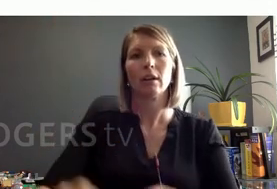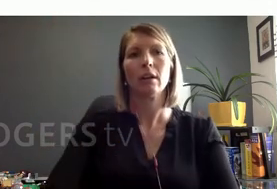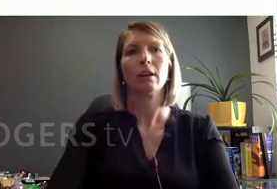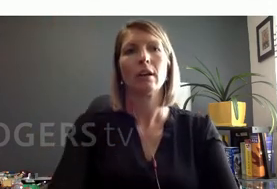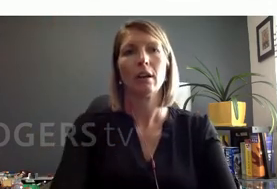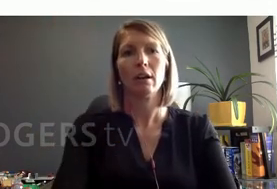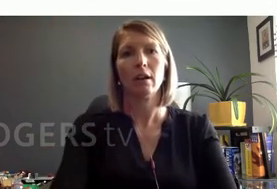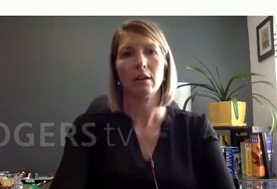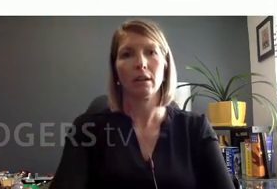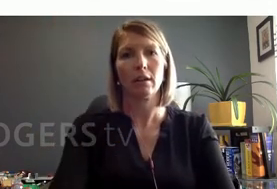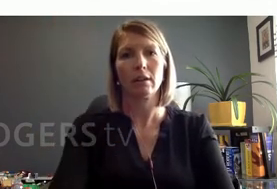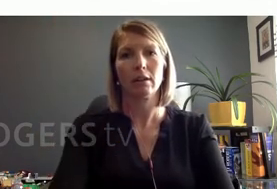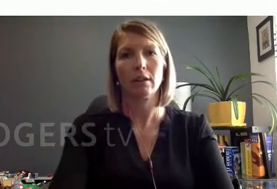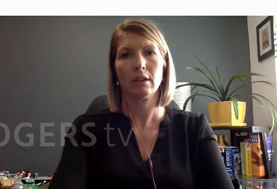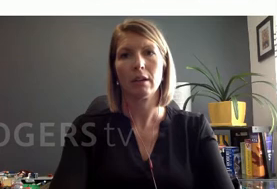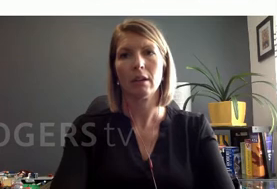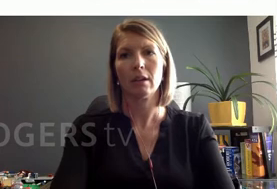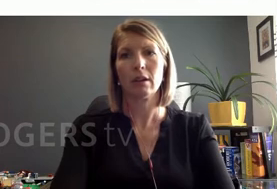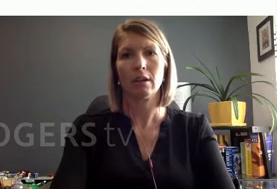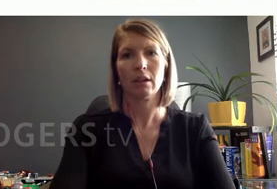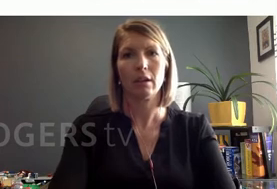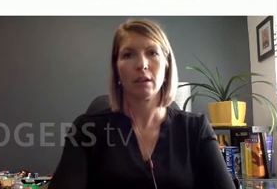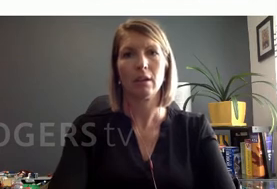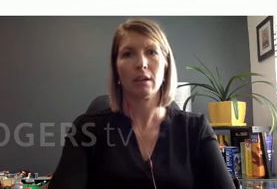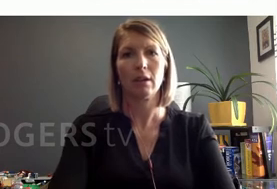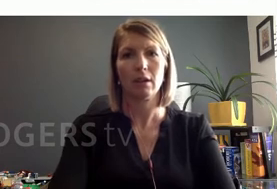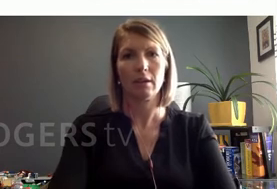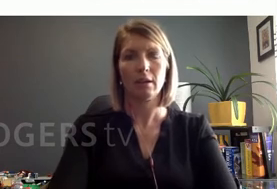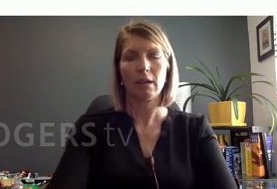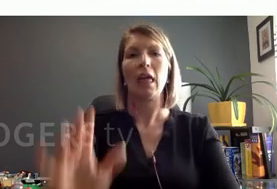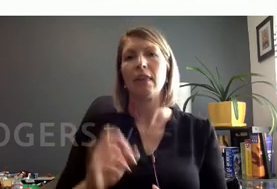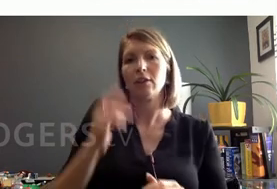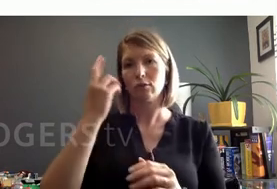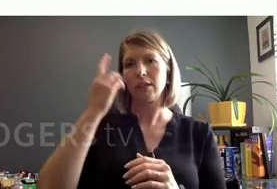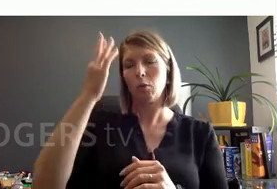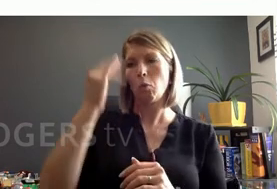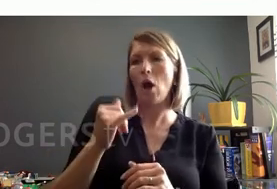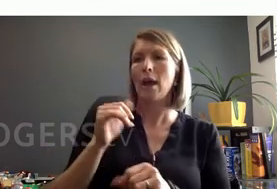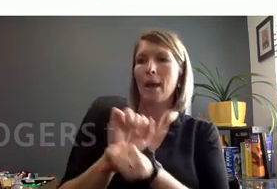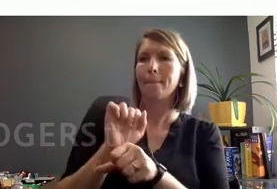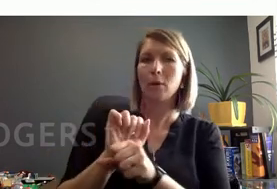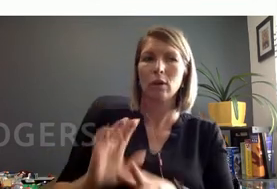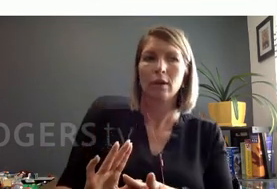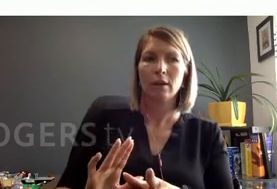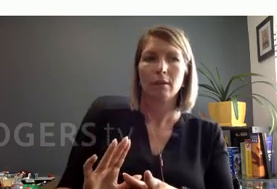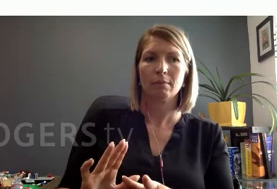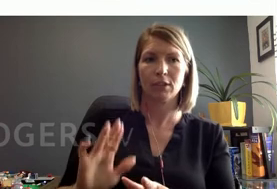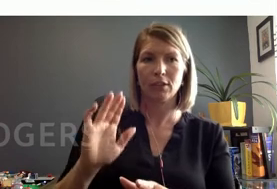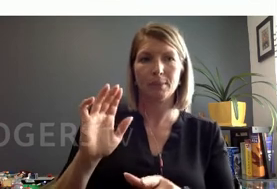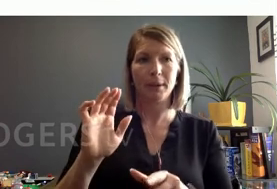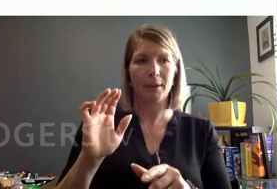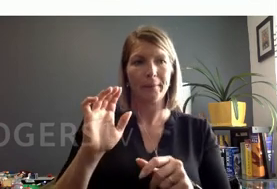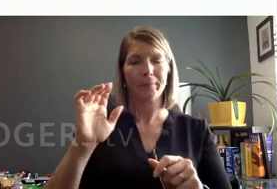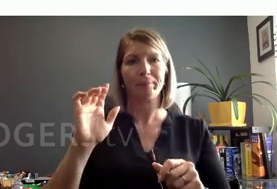most productive, right? That's the reason why the employees look at them, okay? And would like to find more. You know, looking at this